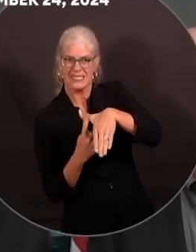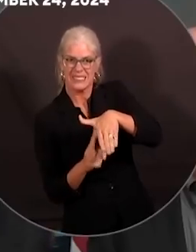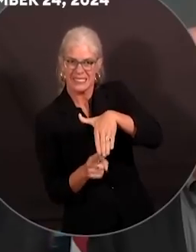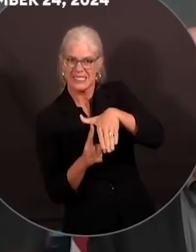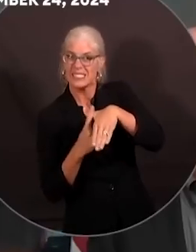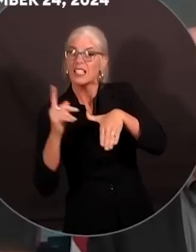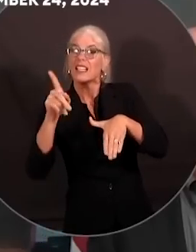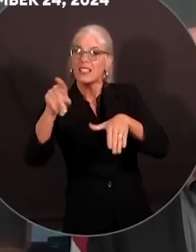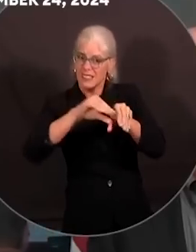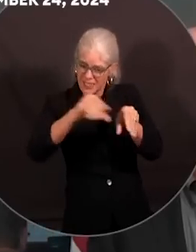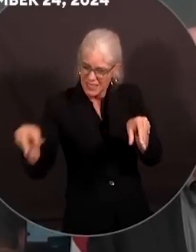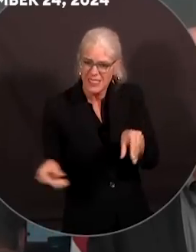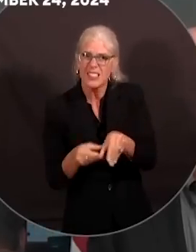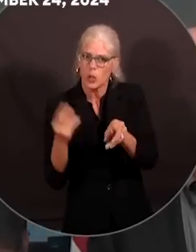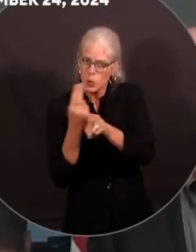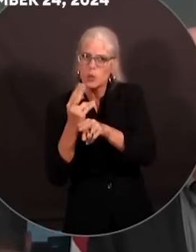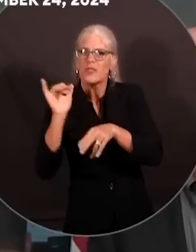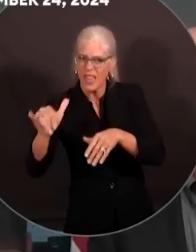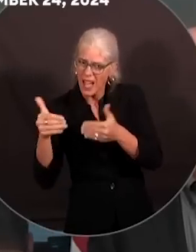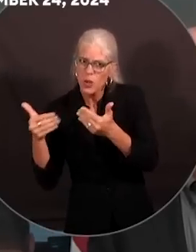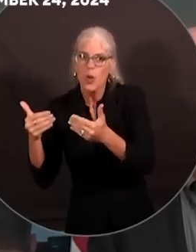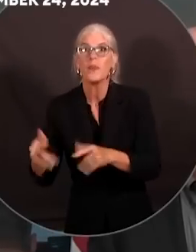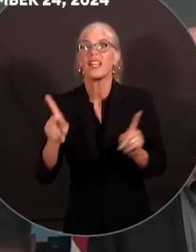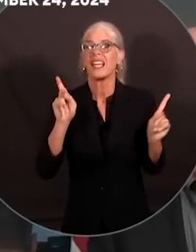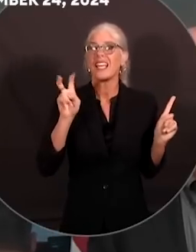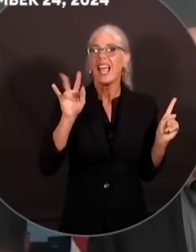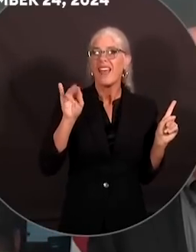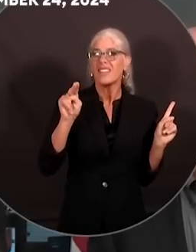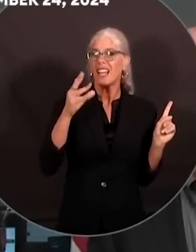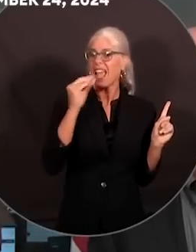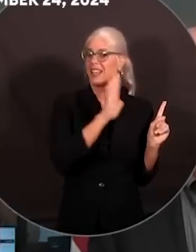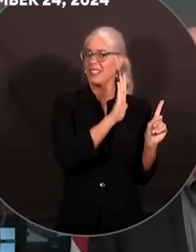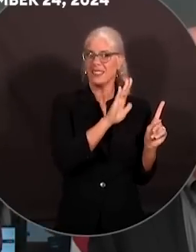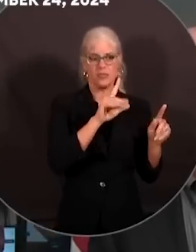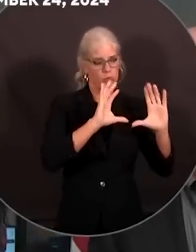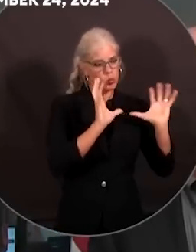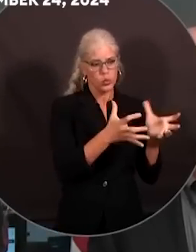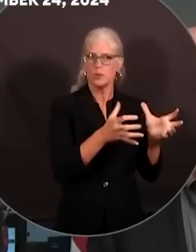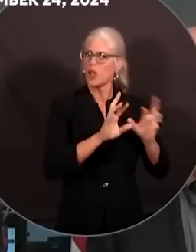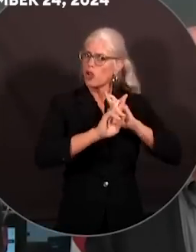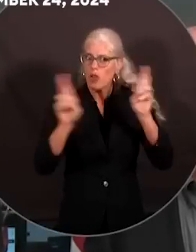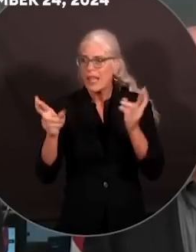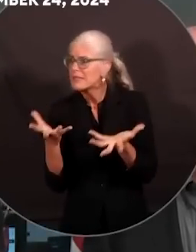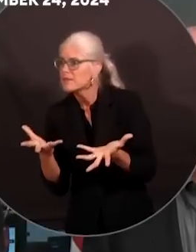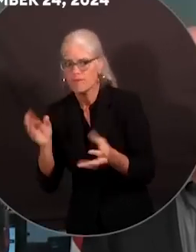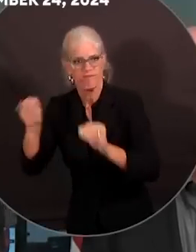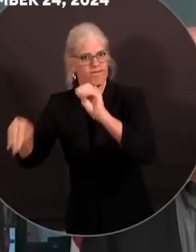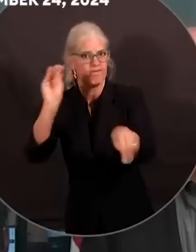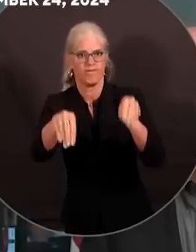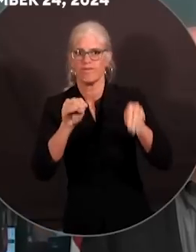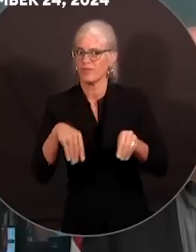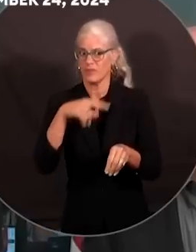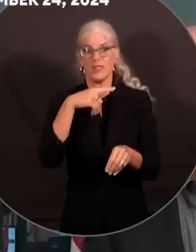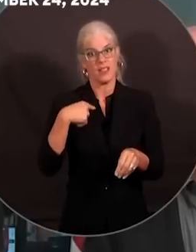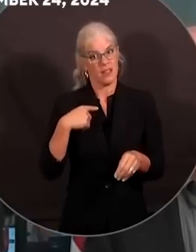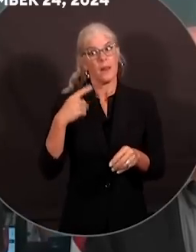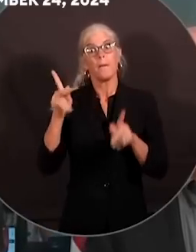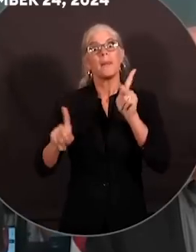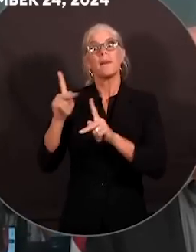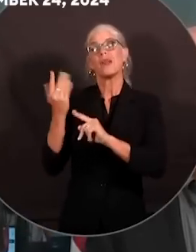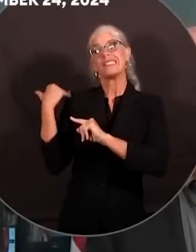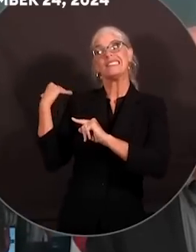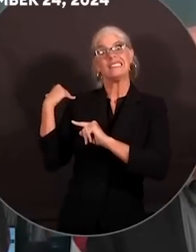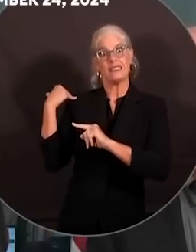team are standing by to be able to get this done, and I think it's going to be something that you'll be glad that you did. And that's